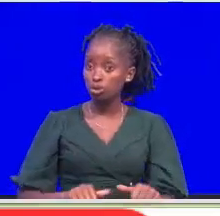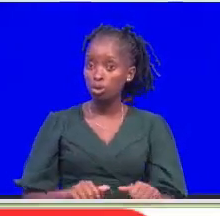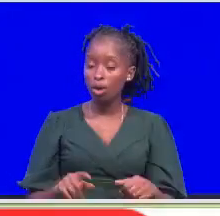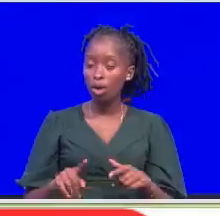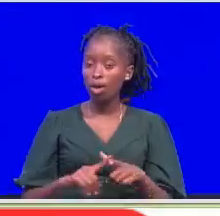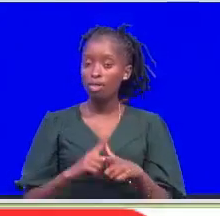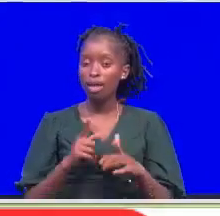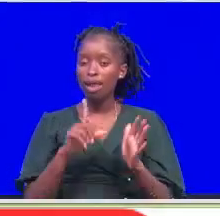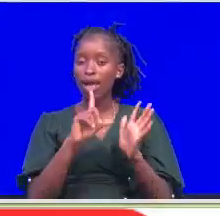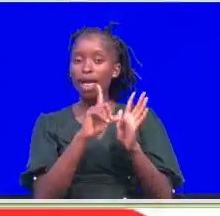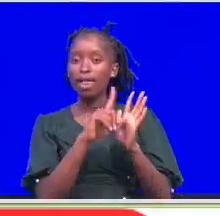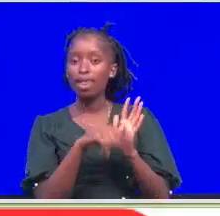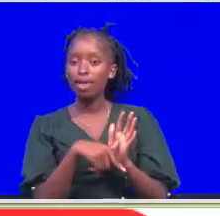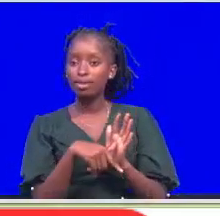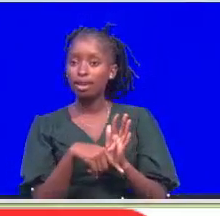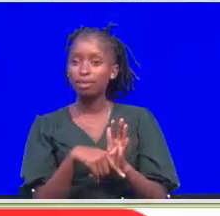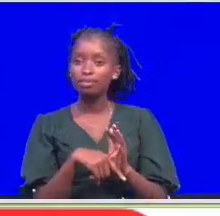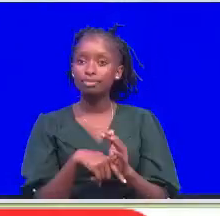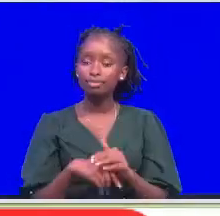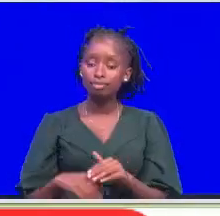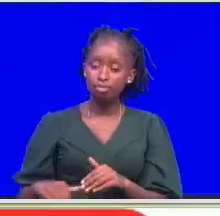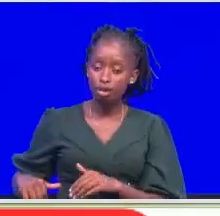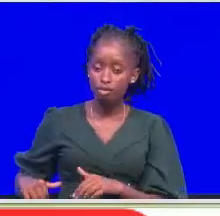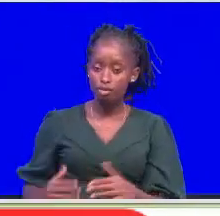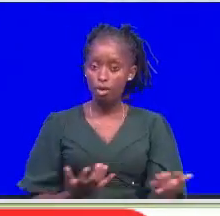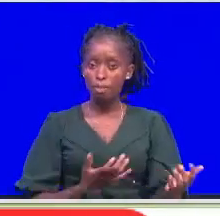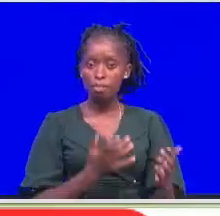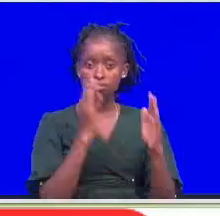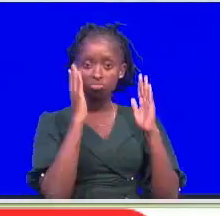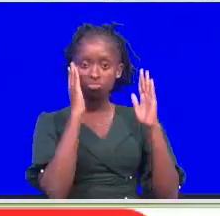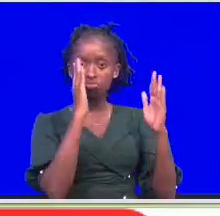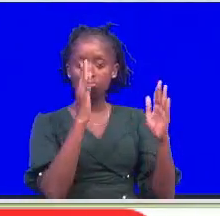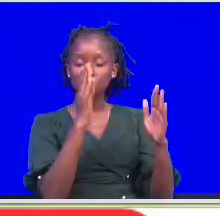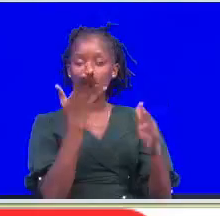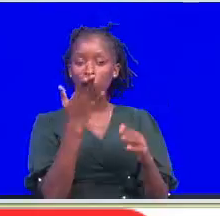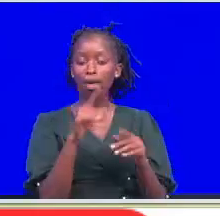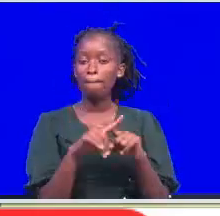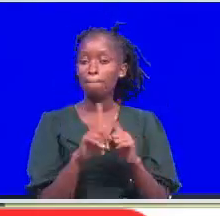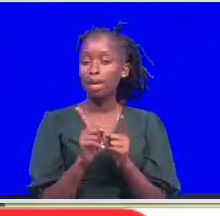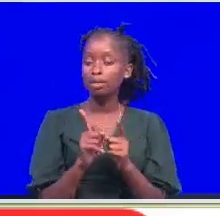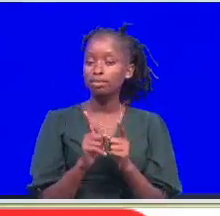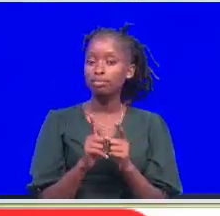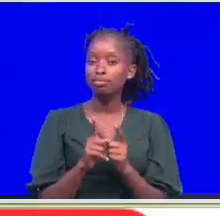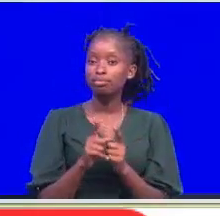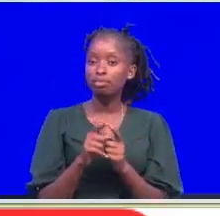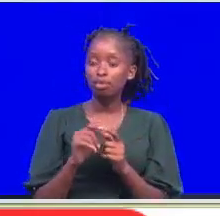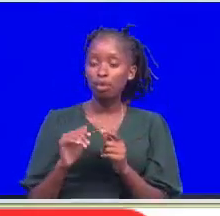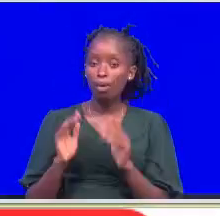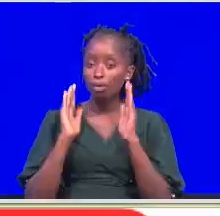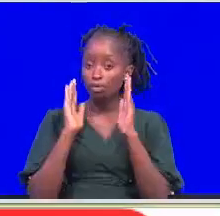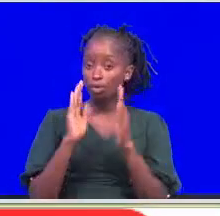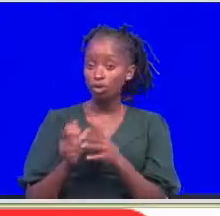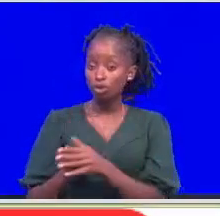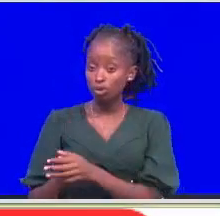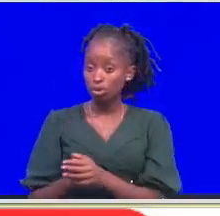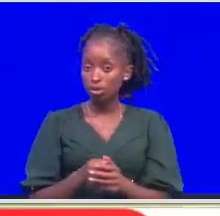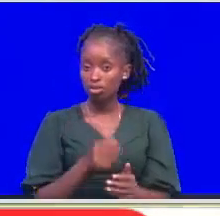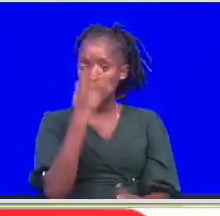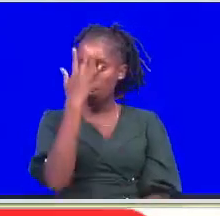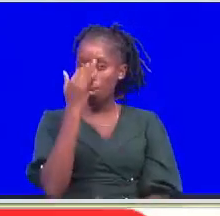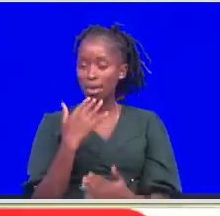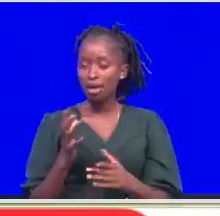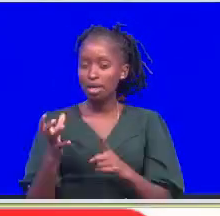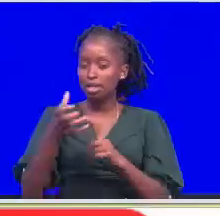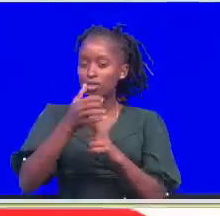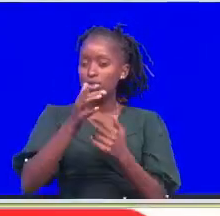Later after that, I didn't follow the business administration way. I decided to follow the golf way, probably because I didn't achieve what I wanted